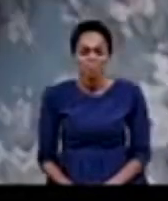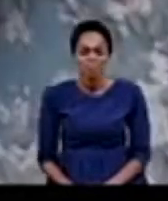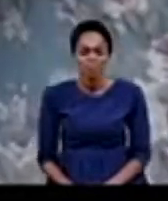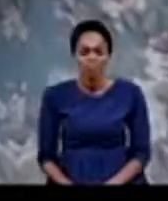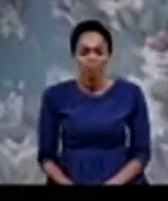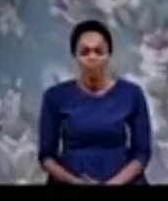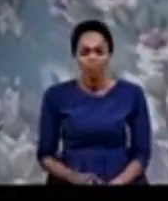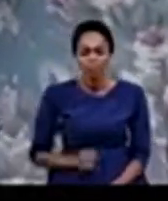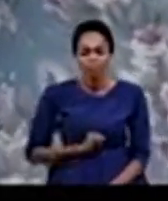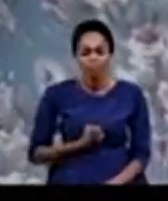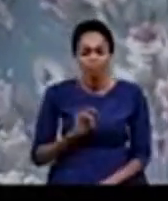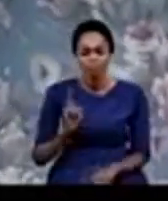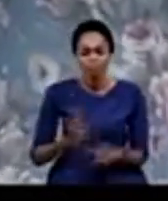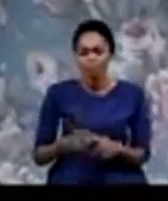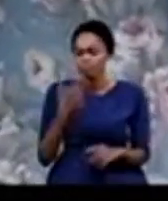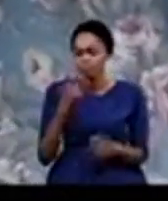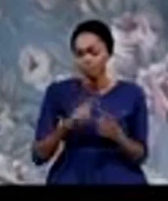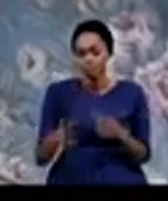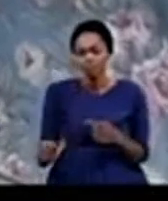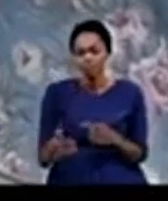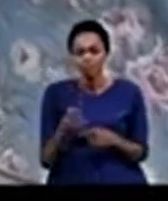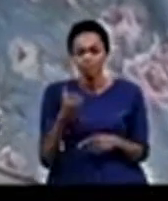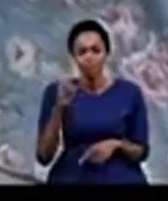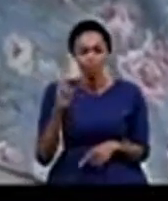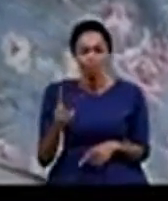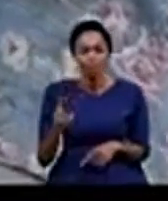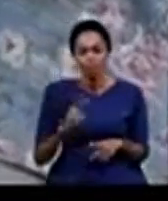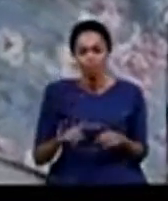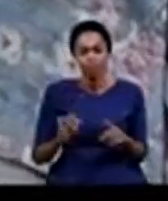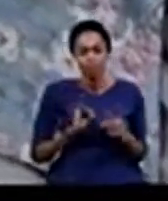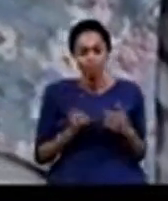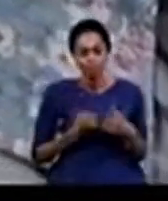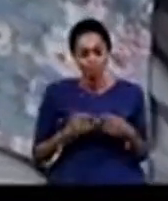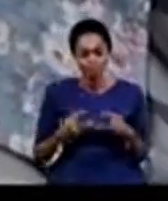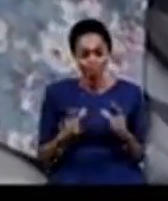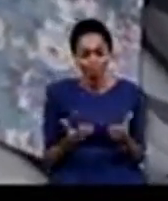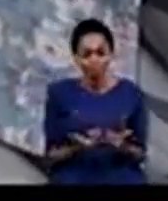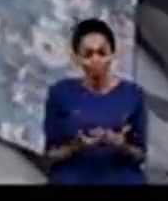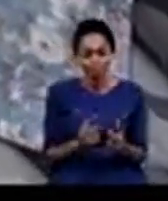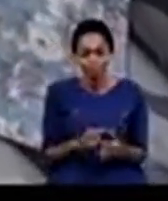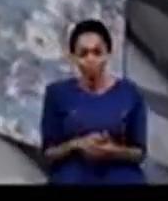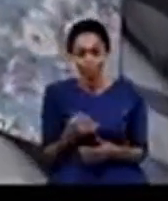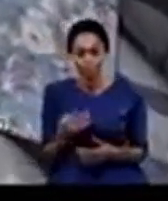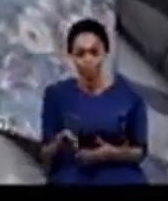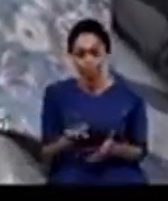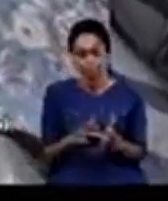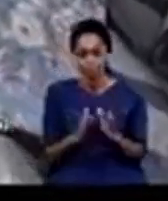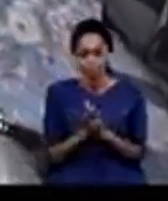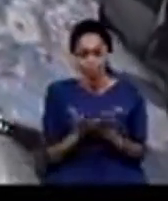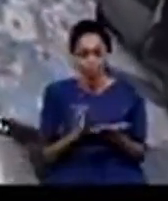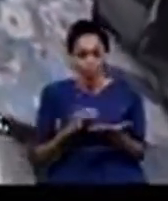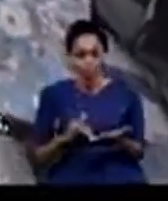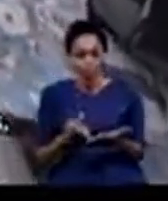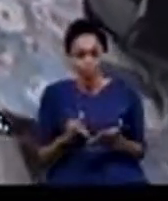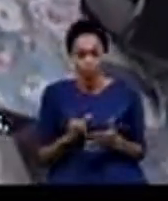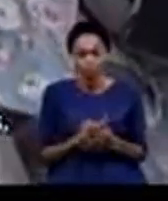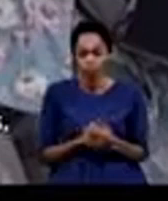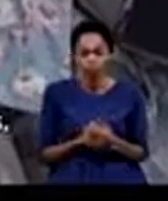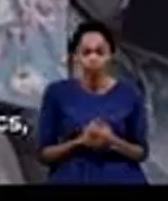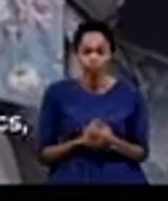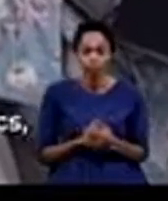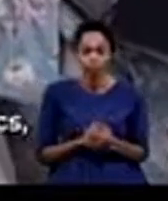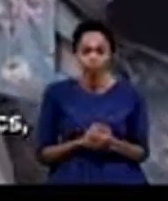I couldn't talk to anybody, but I had a little group of students in the scripture union. I could talk to those ones because they were in my